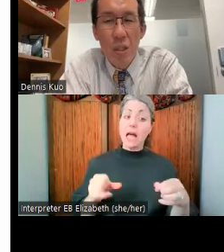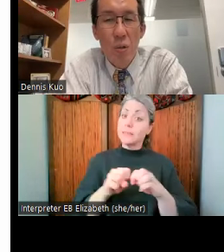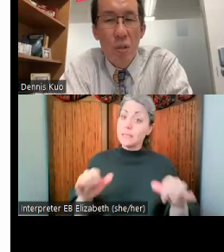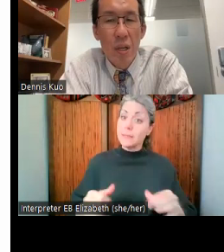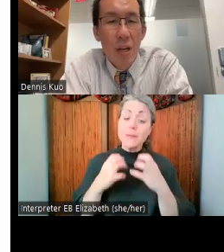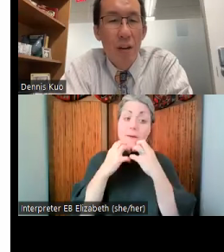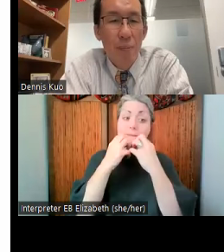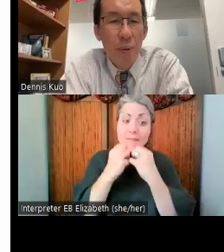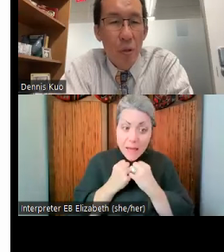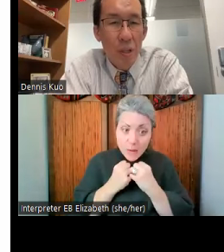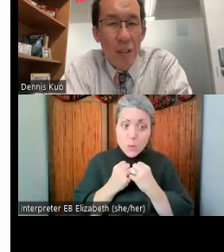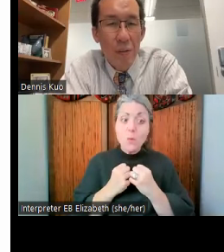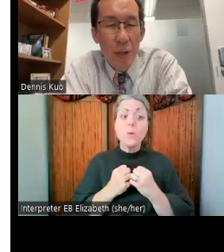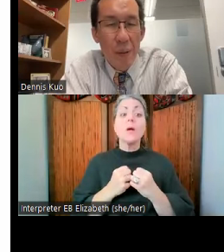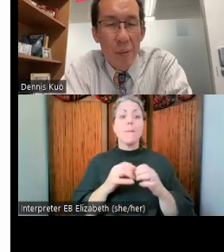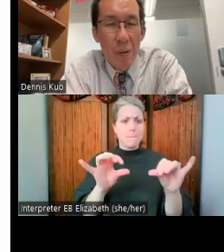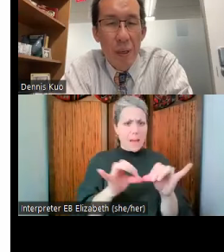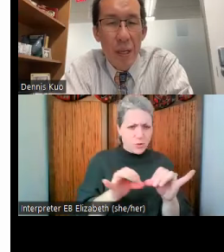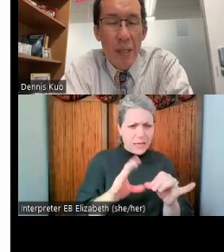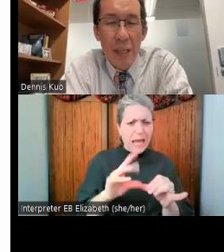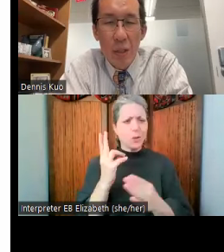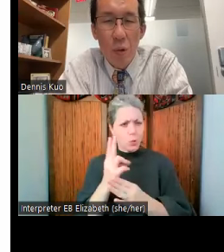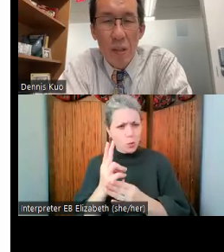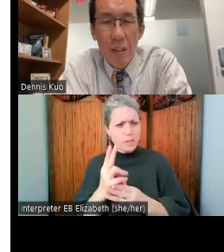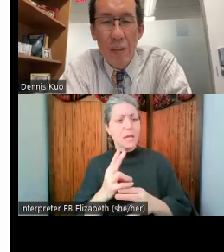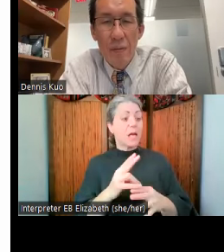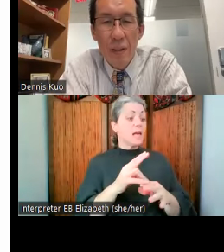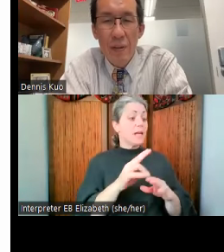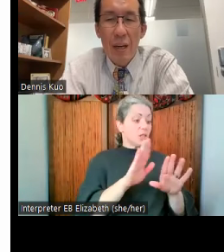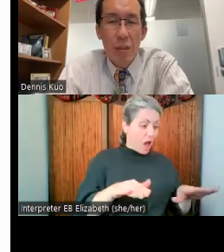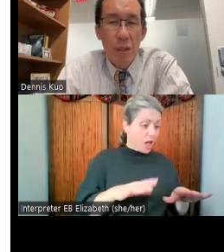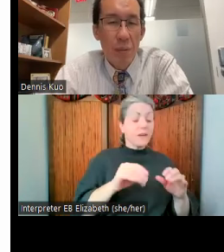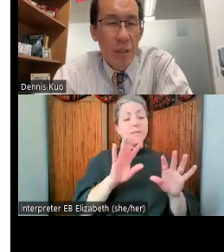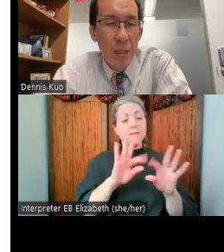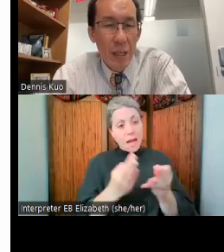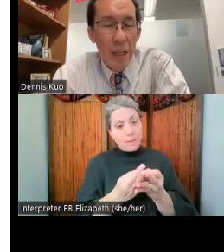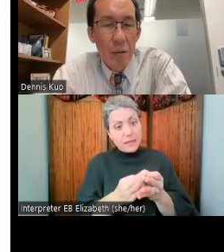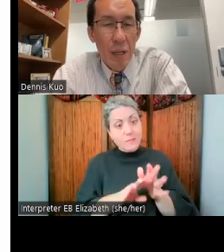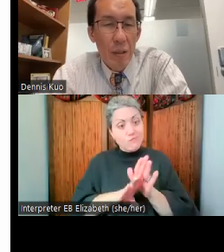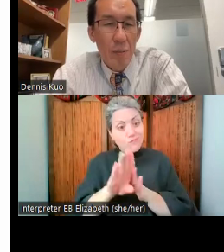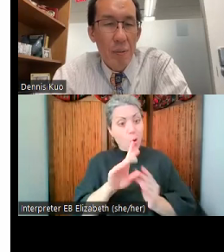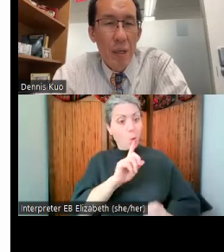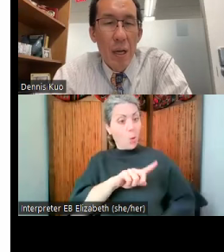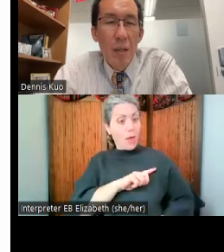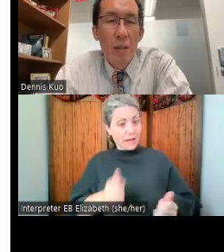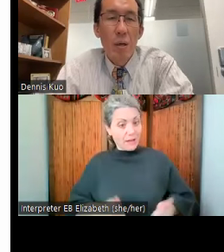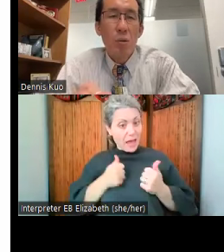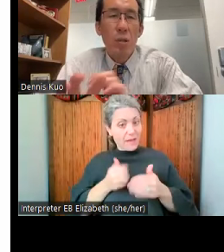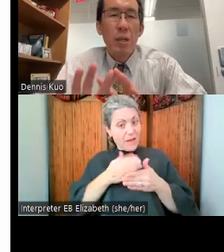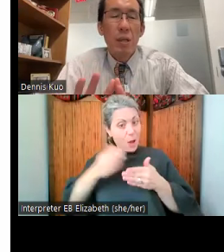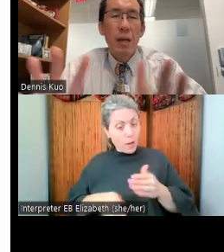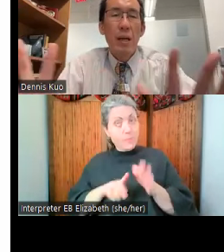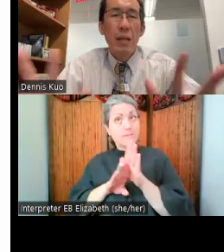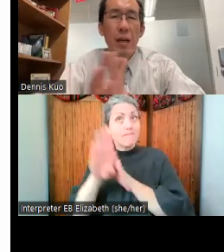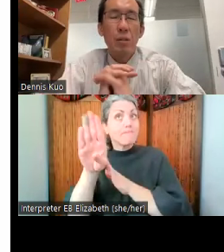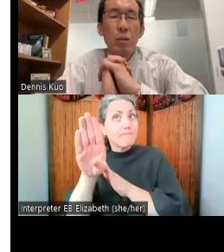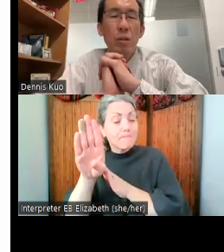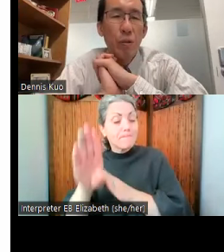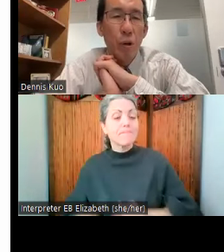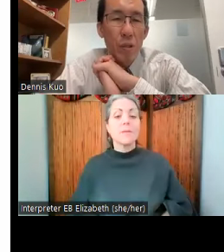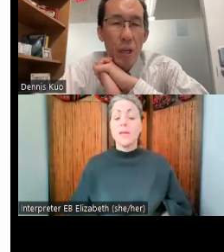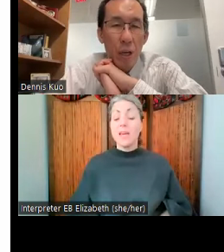and use of both child and family well-being and quality of life outcomes and health outcomes. Note that